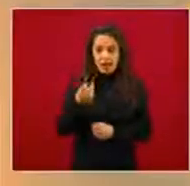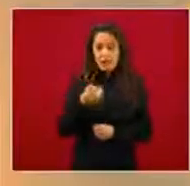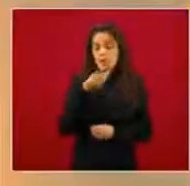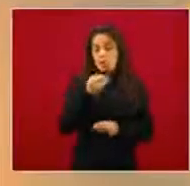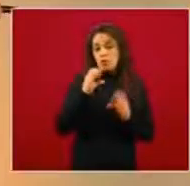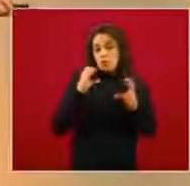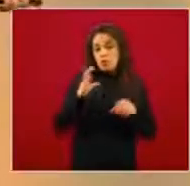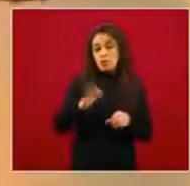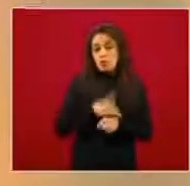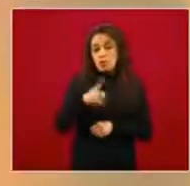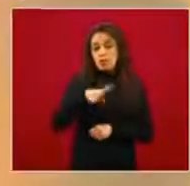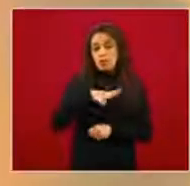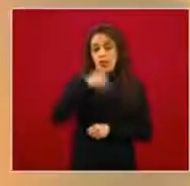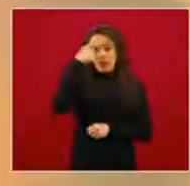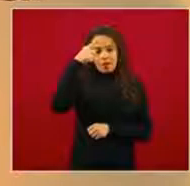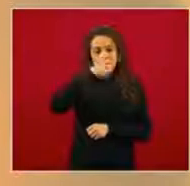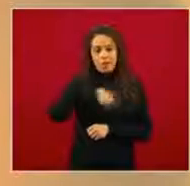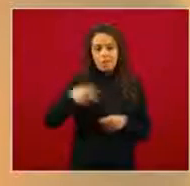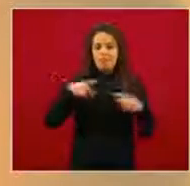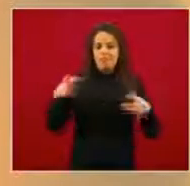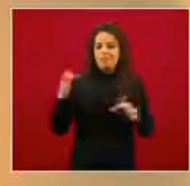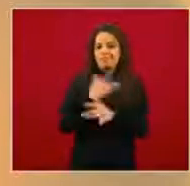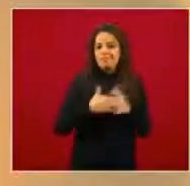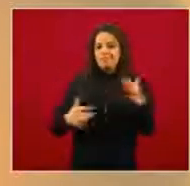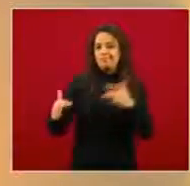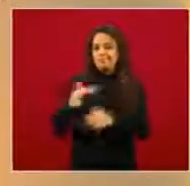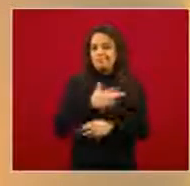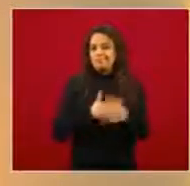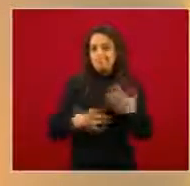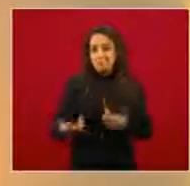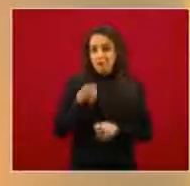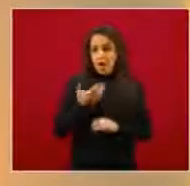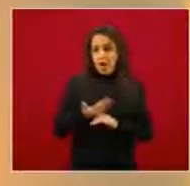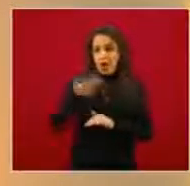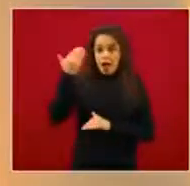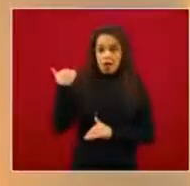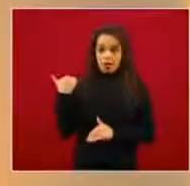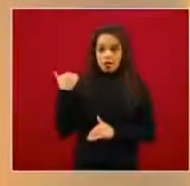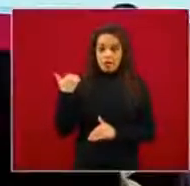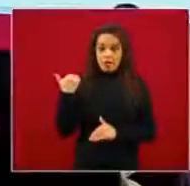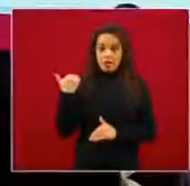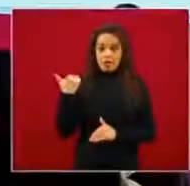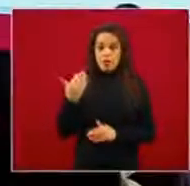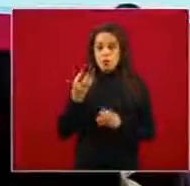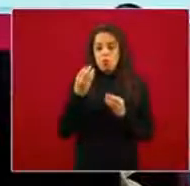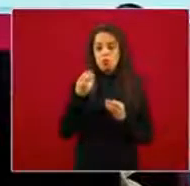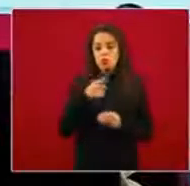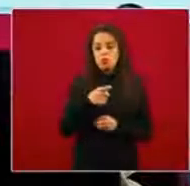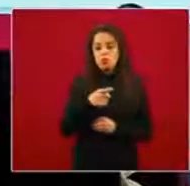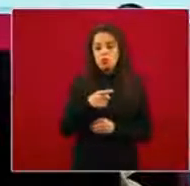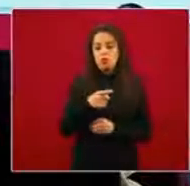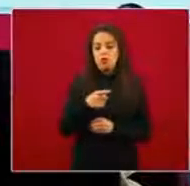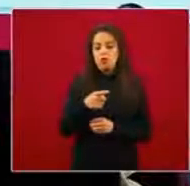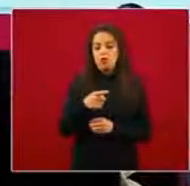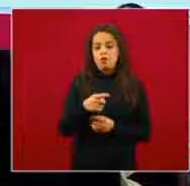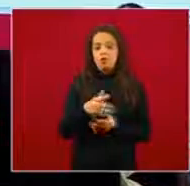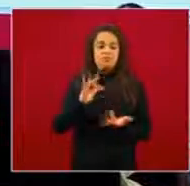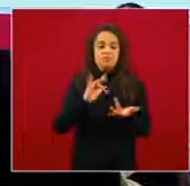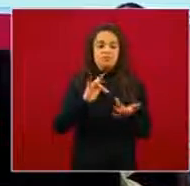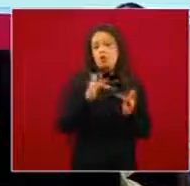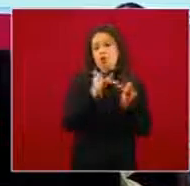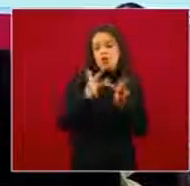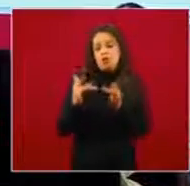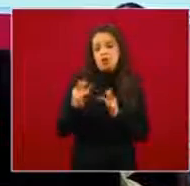many of them, they have common areas like these. And in the past, there were these type